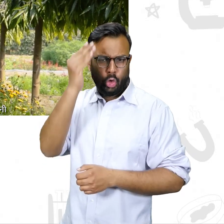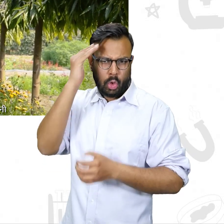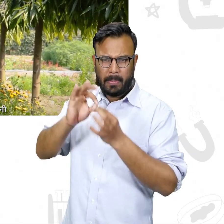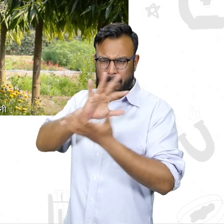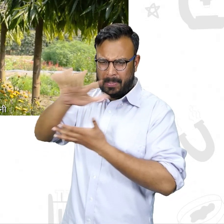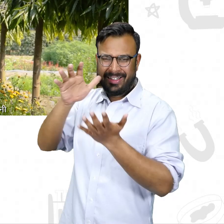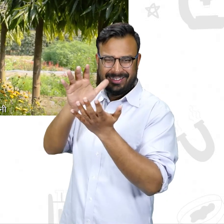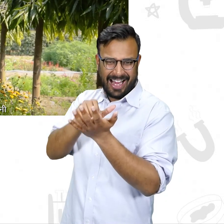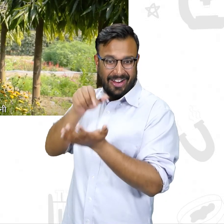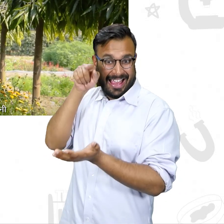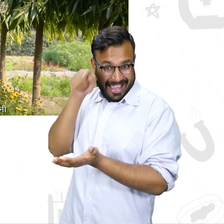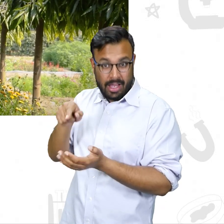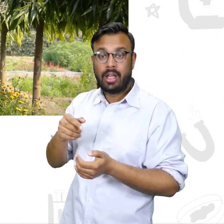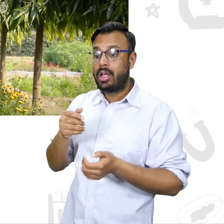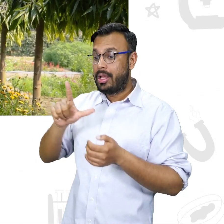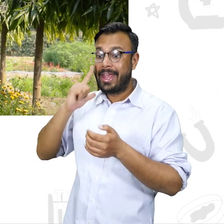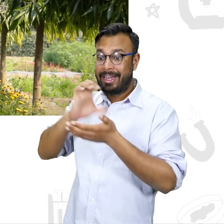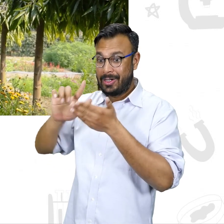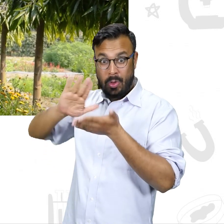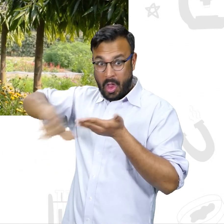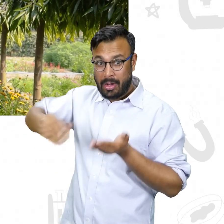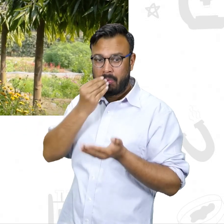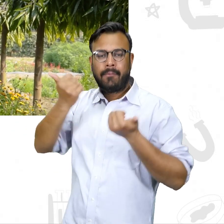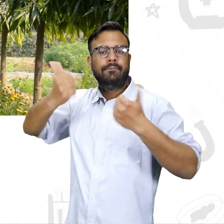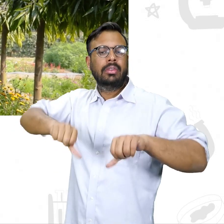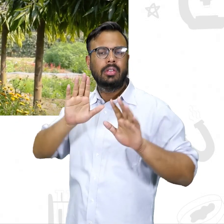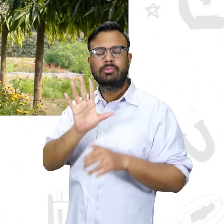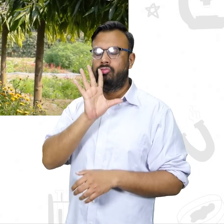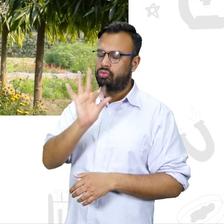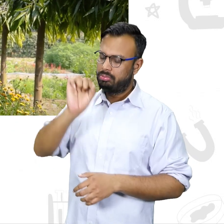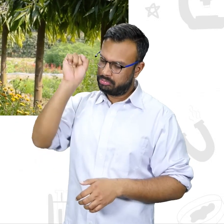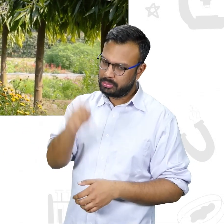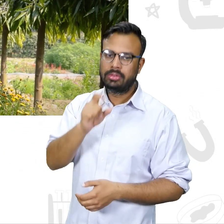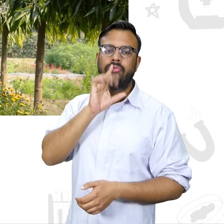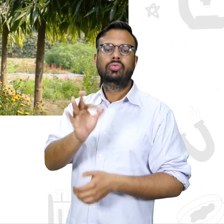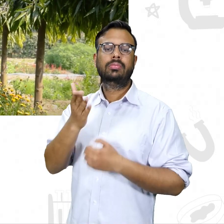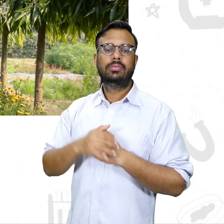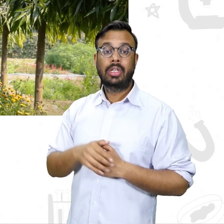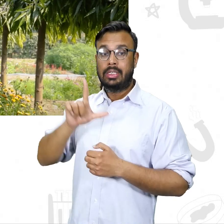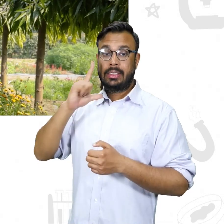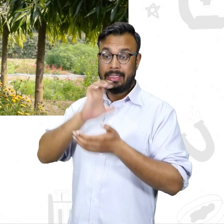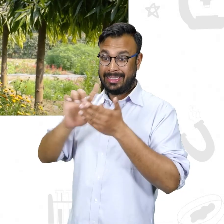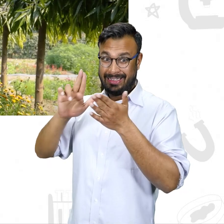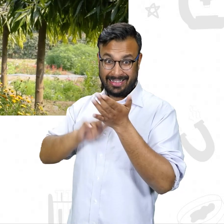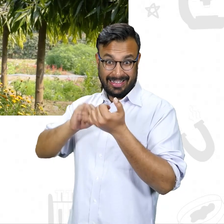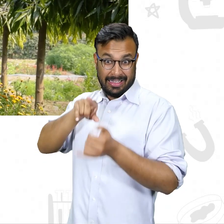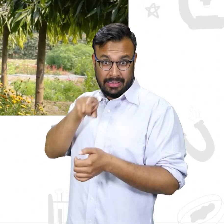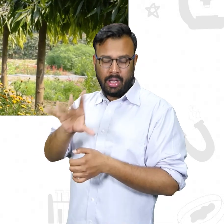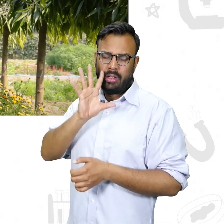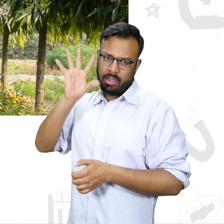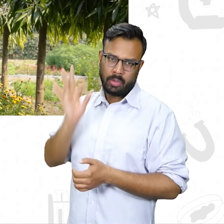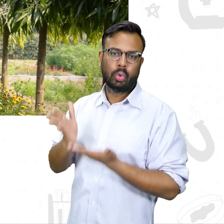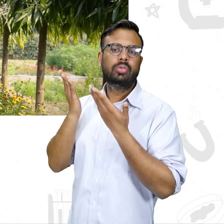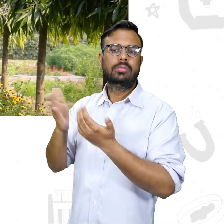Hyderabad biryani doesn't taste good without lichens? Yes, that's true. Lichens are such an important organisms. That's what